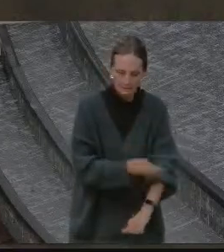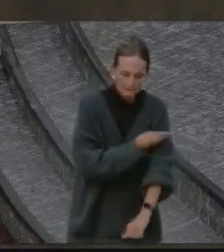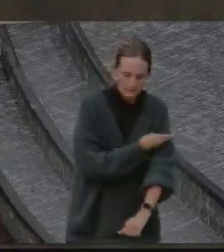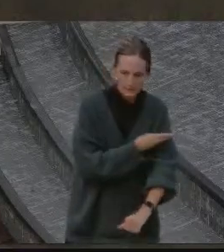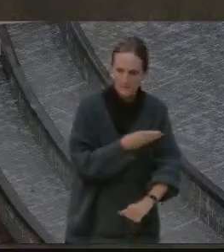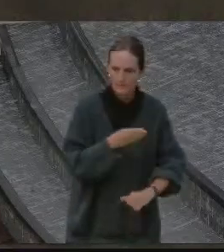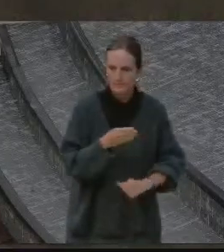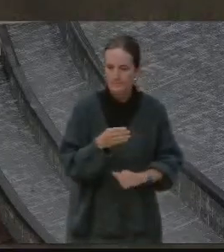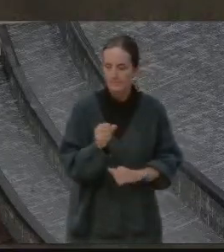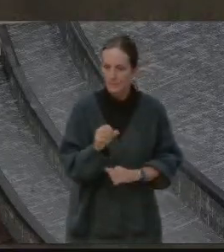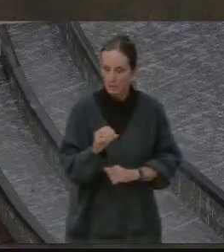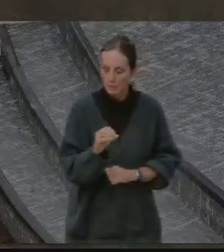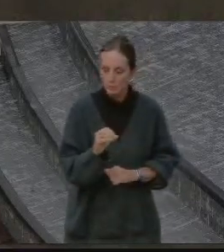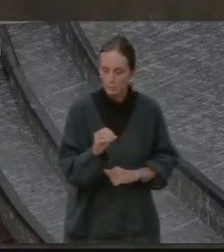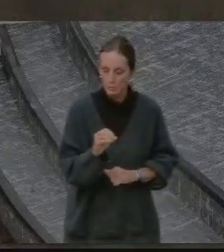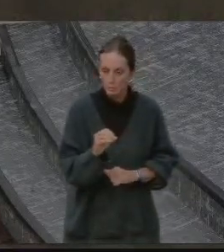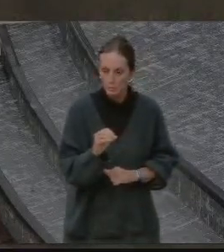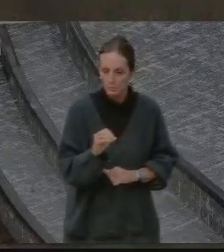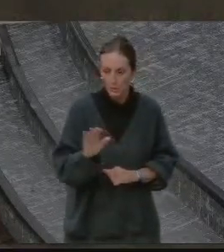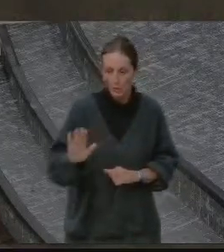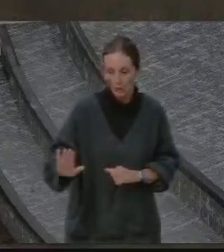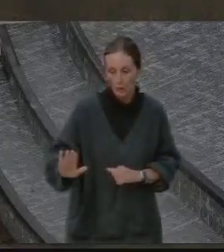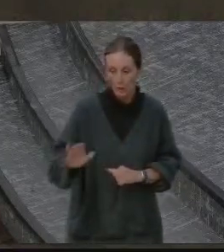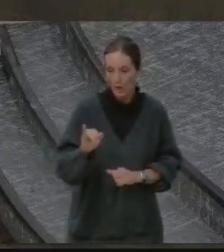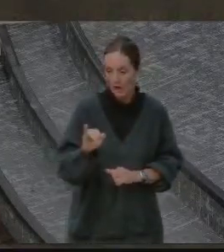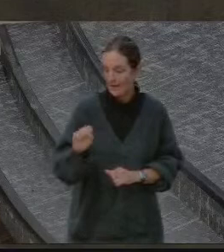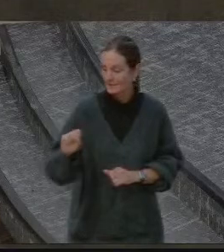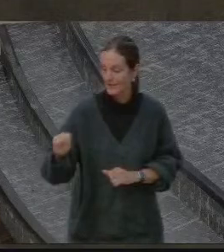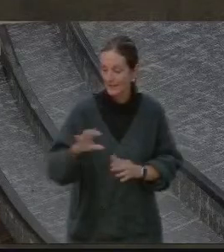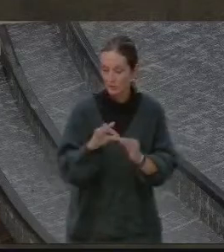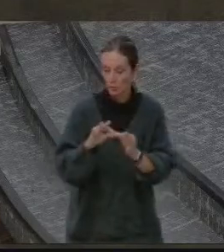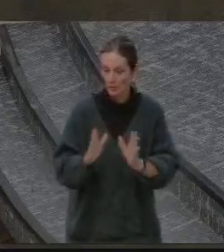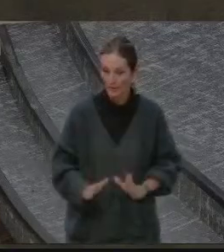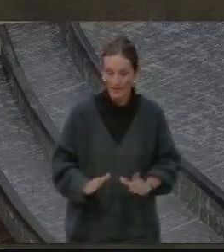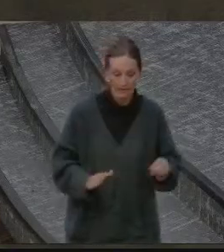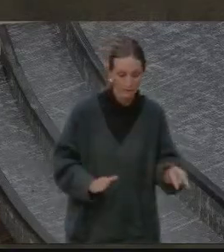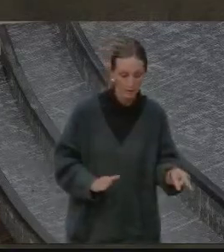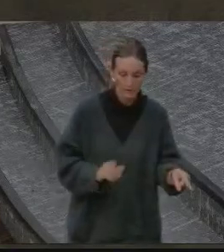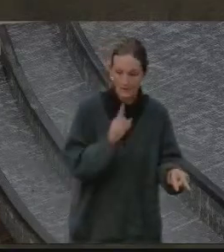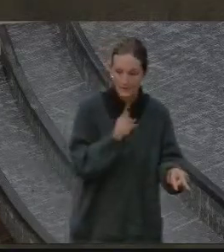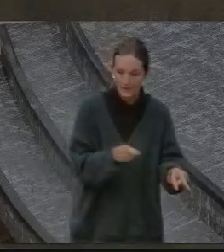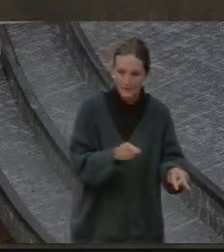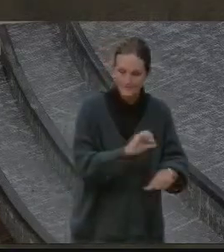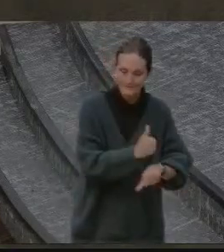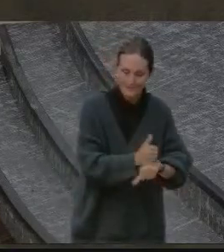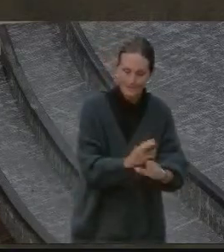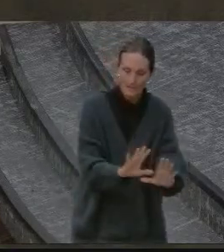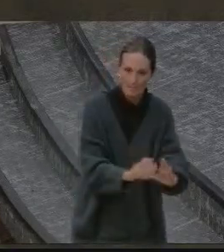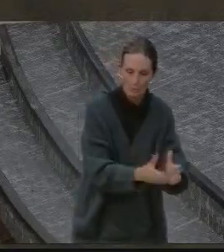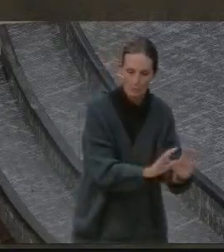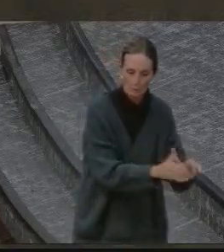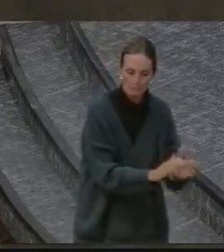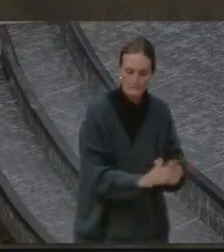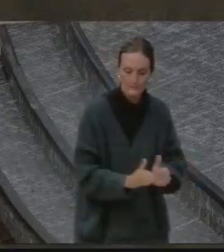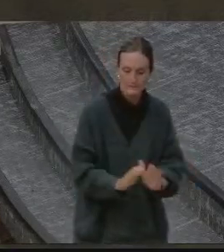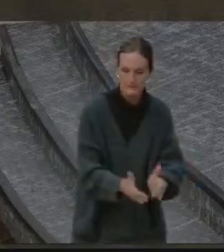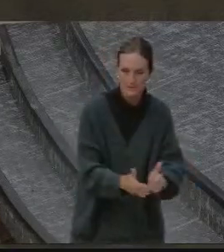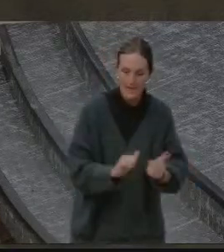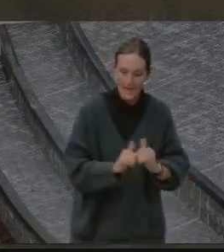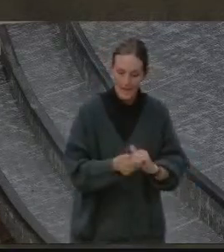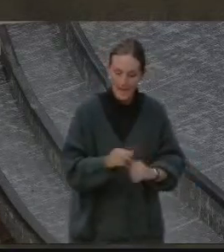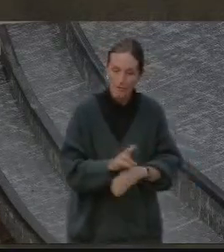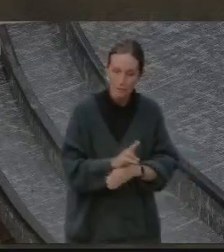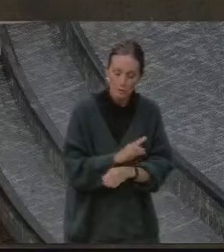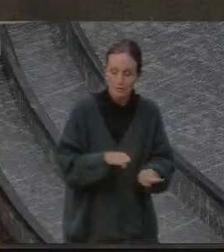you that? And so her ISS coordinator is running groups. And we talked about how do you use your behavior specialist,